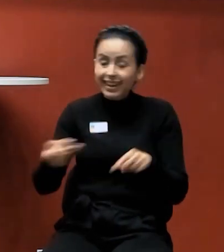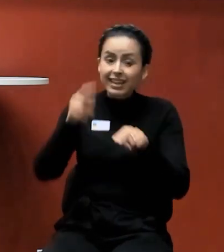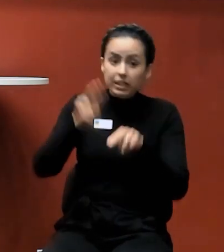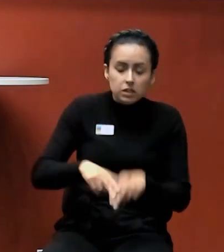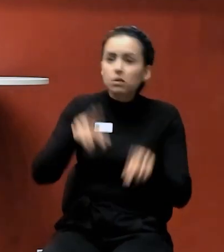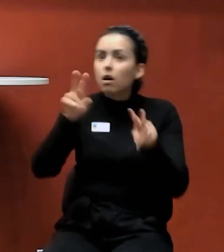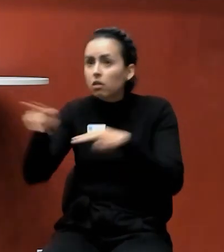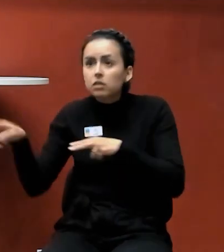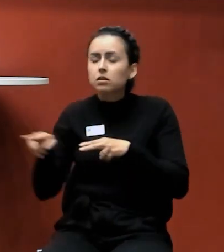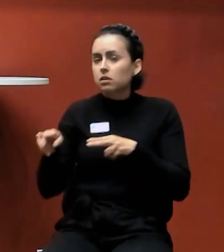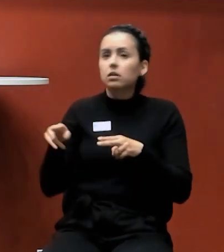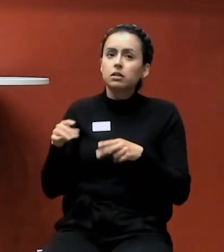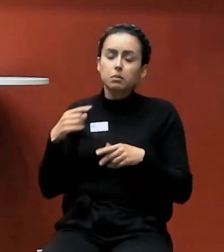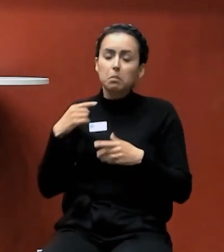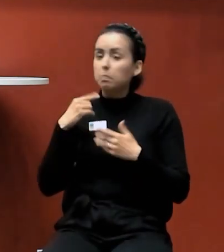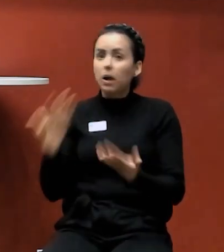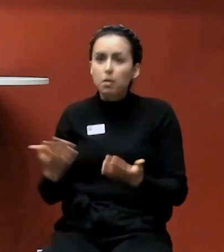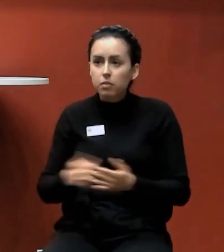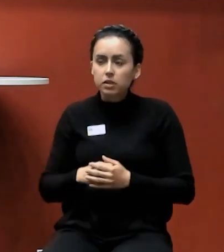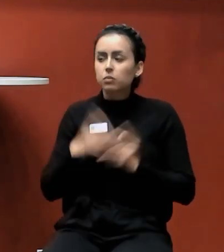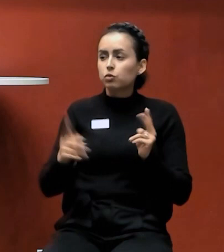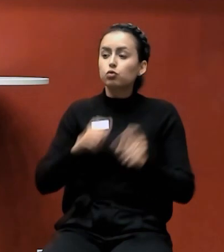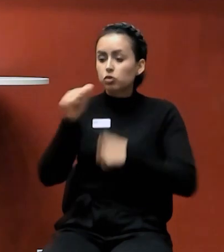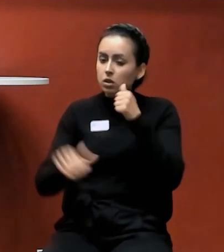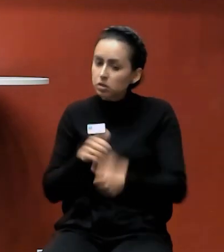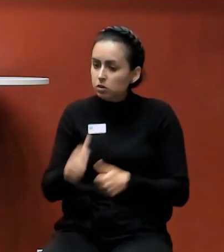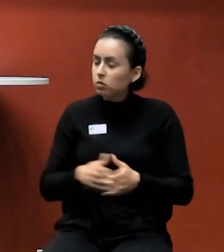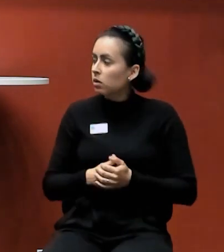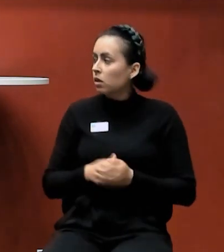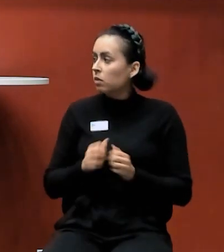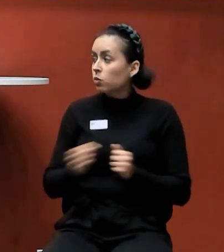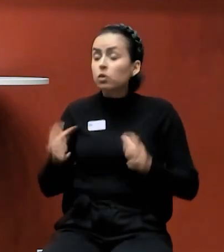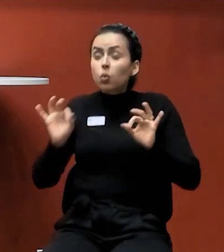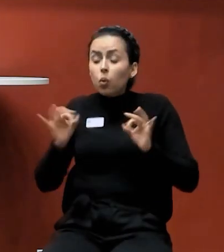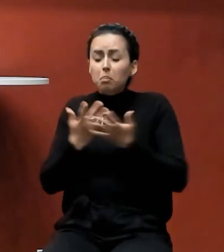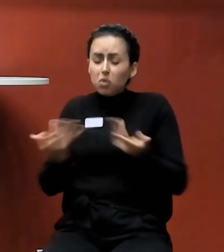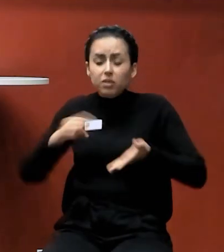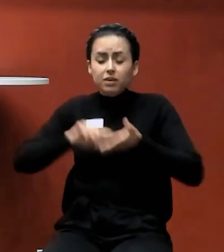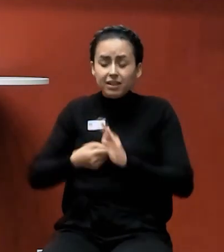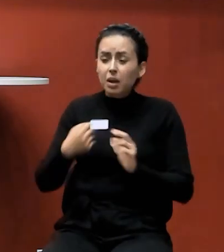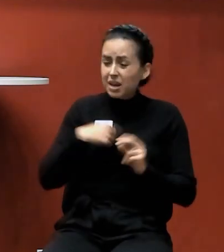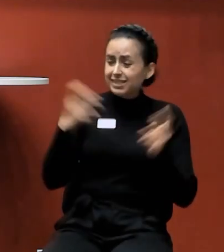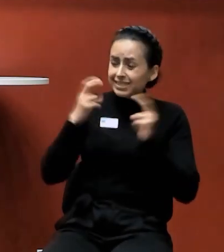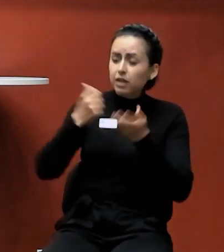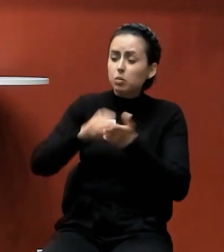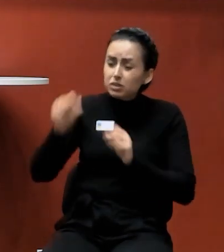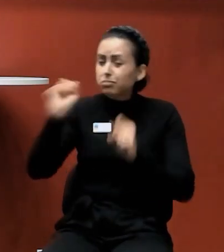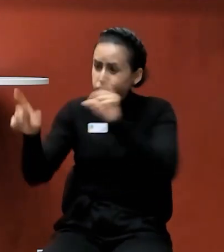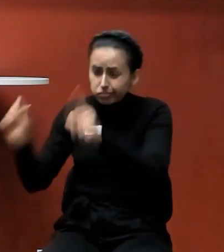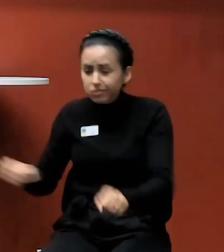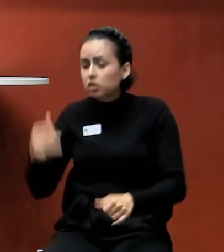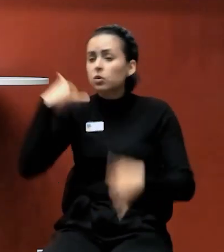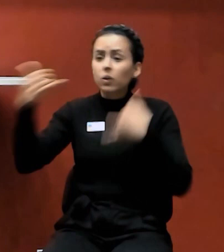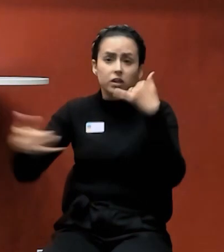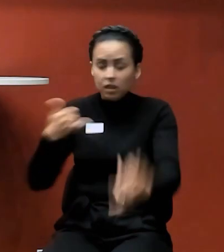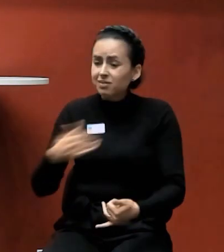watched, and they took part of this. But like, how many times did I send emails, invitation, call people?